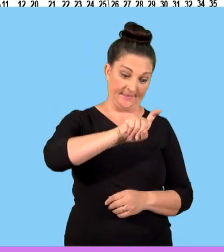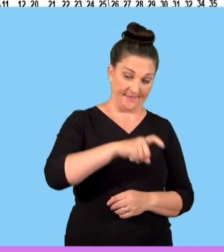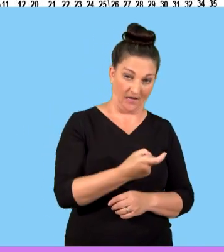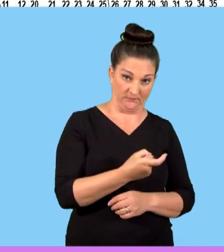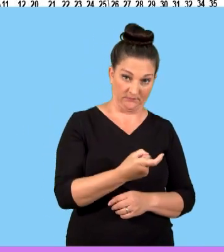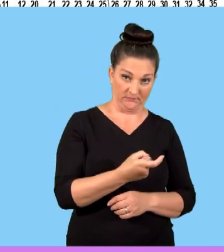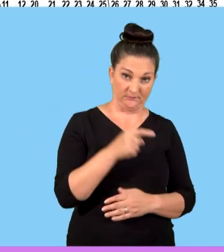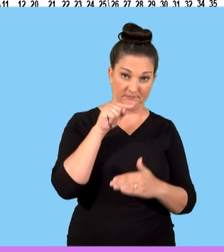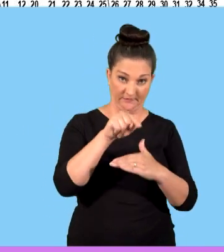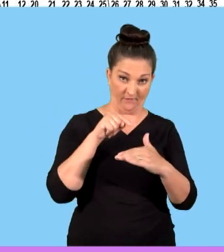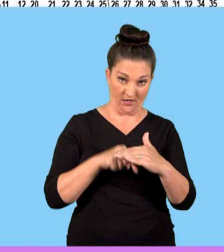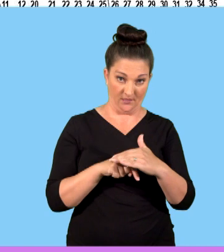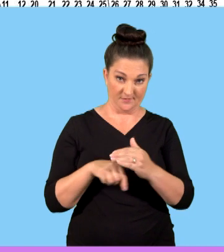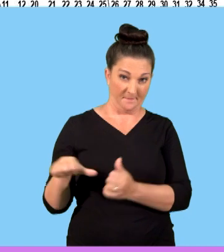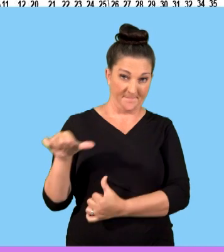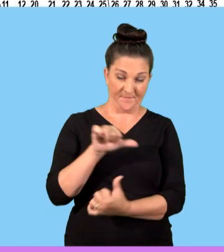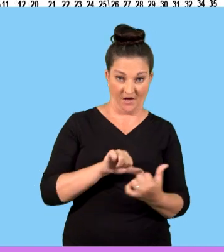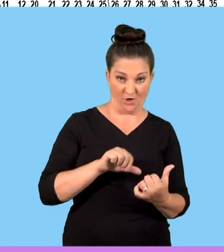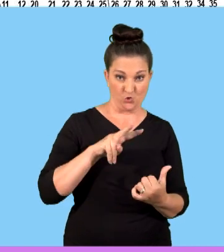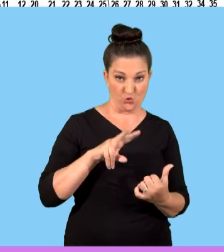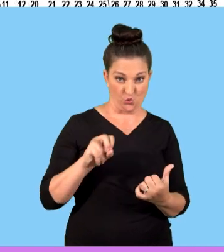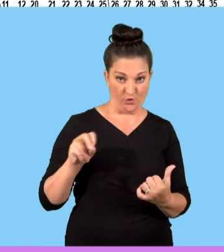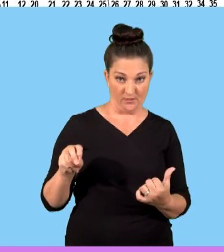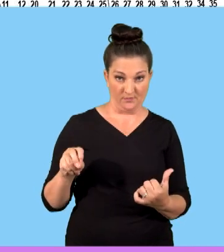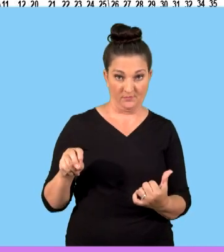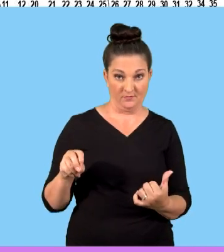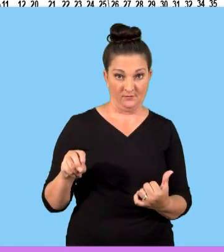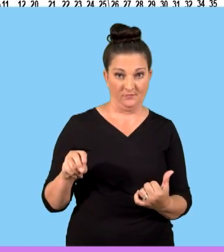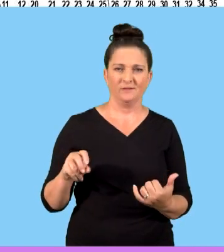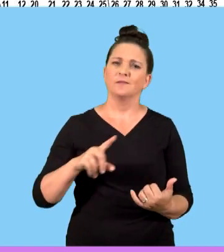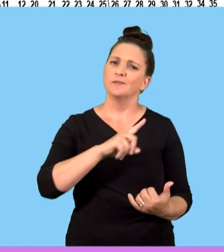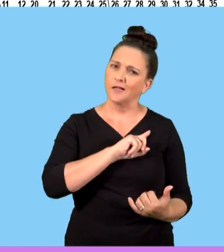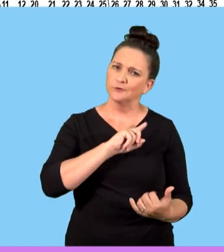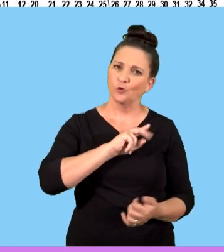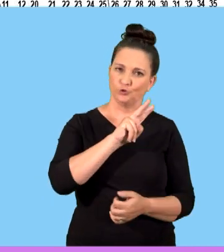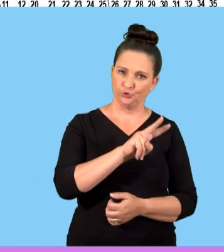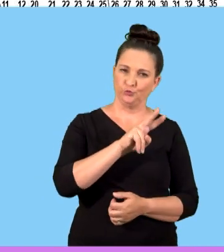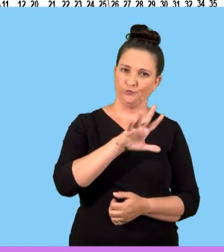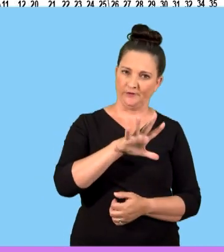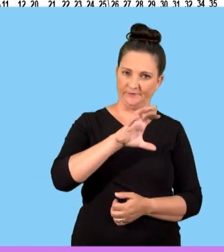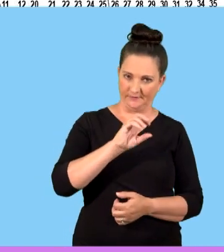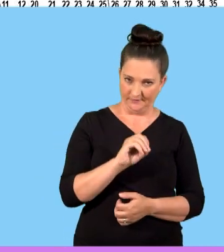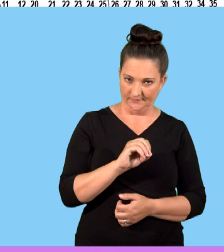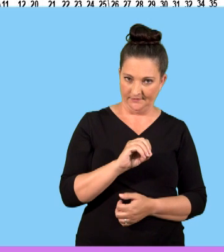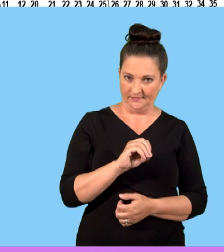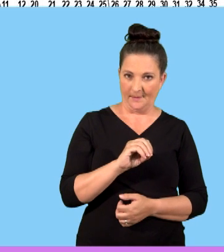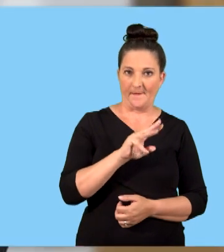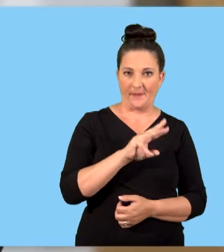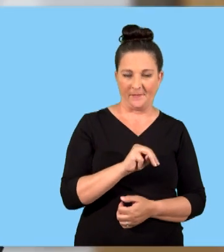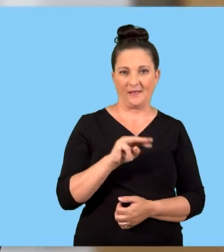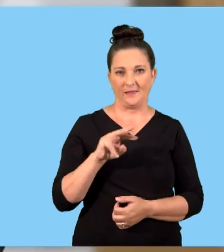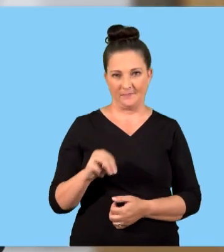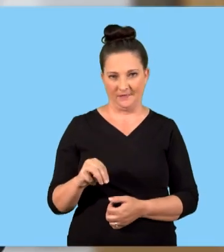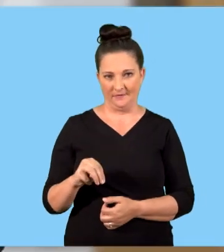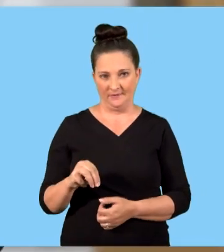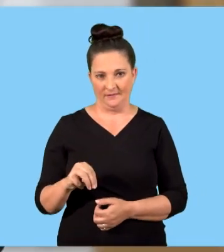took 50,000 and I divided that by 200, and that gave me 250 millimeters. So